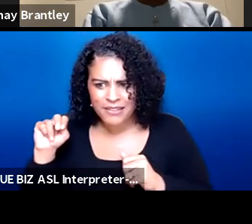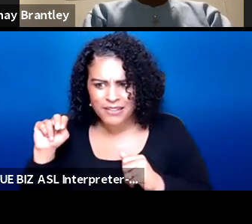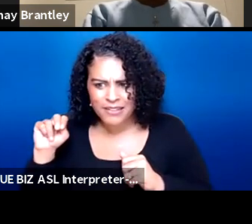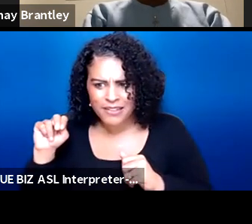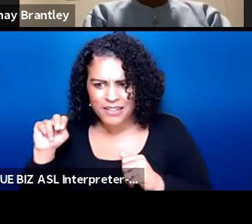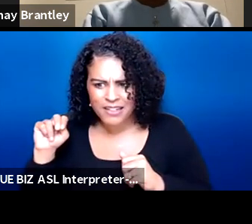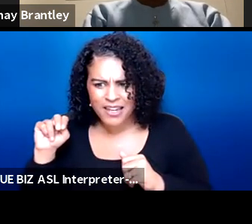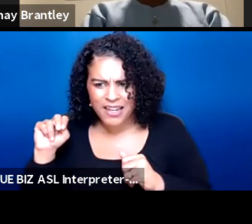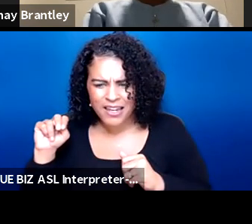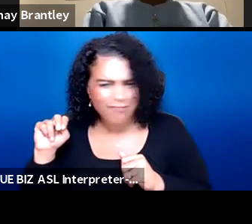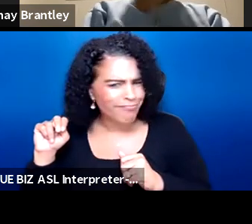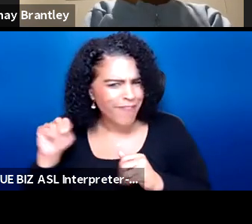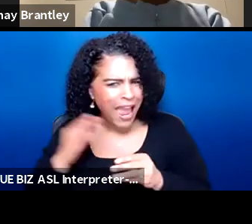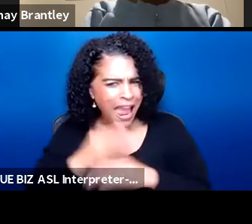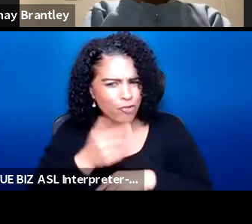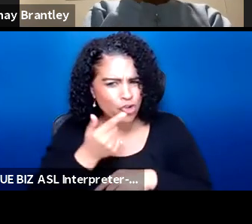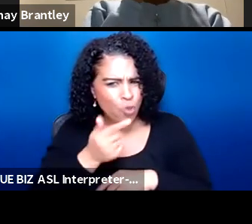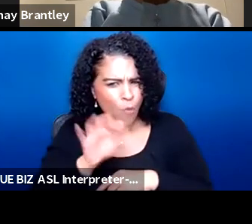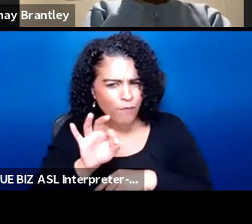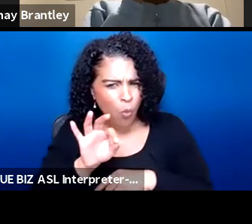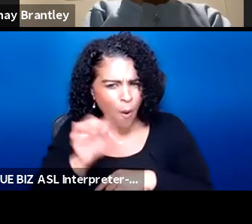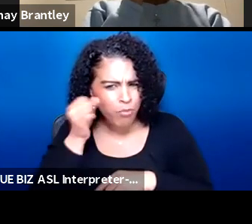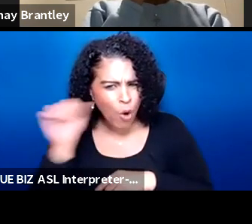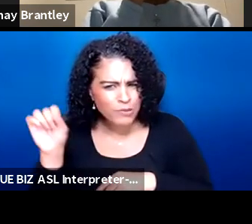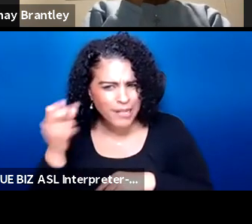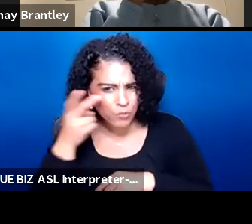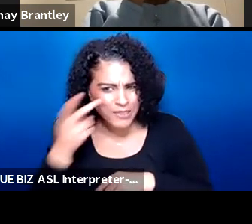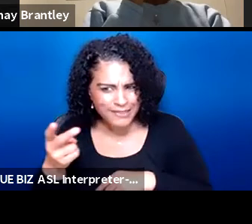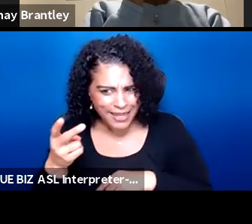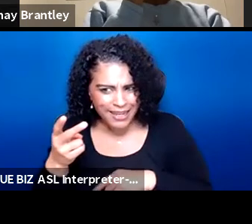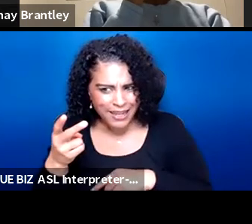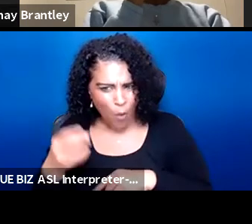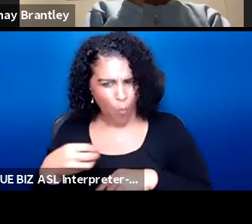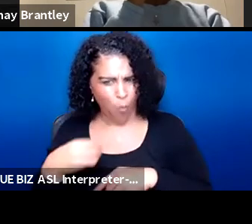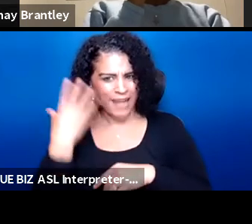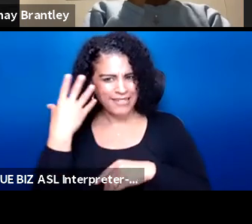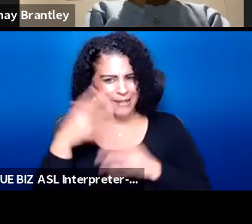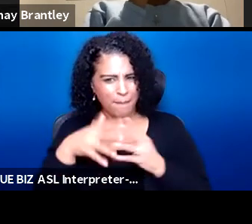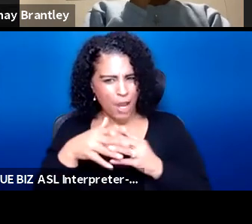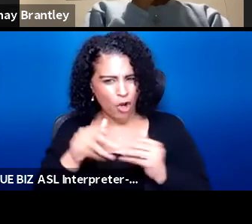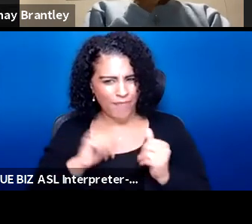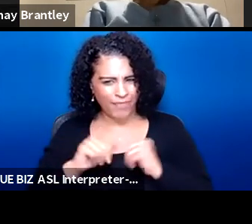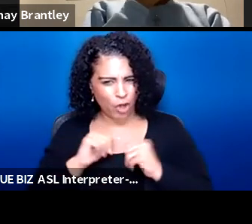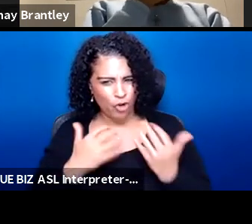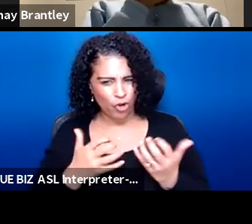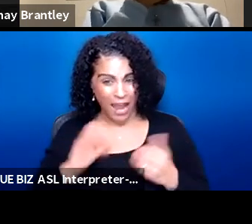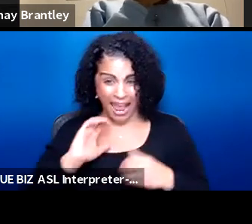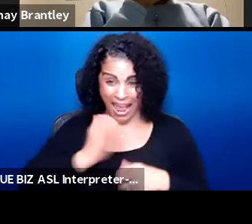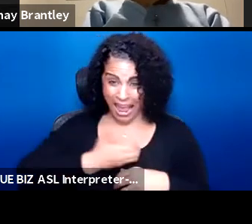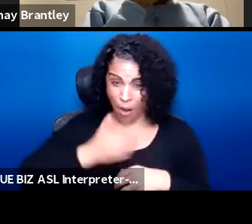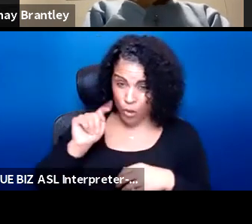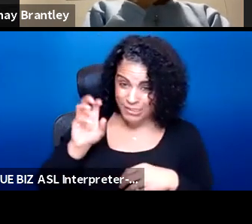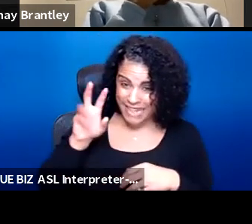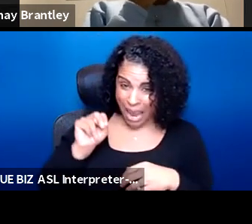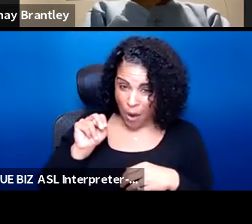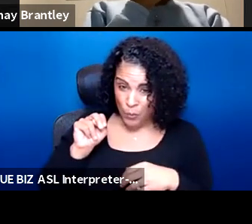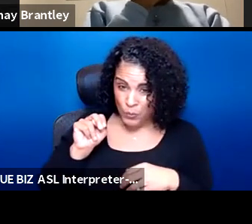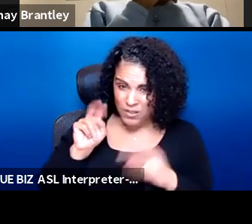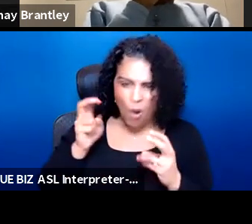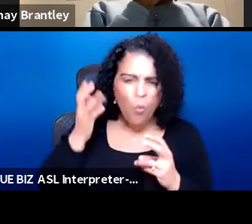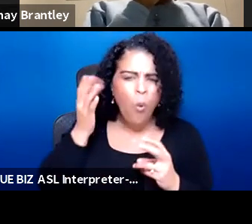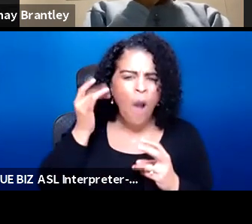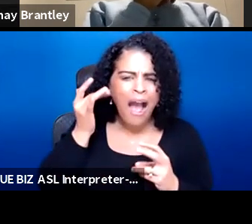Yeah. After the George Floyd protests, we see white American theater, Our Town. And why? Because